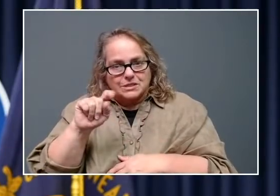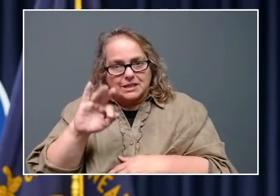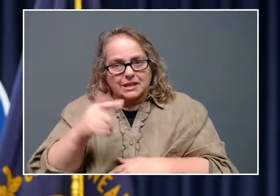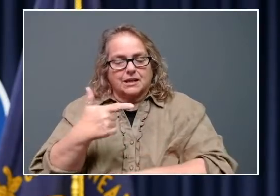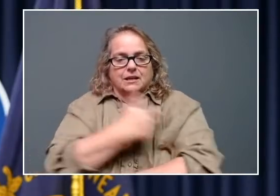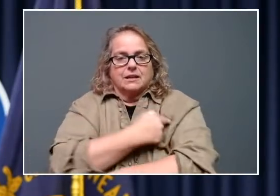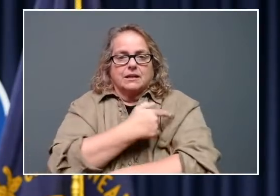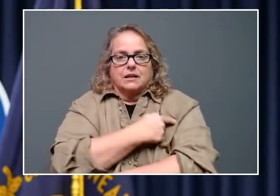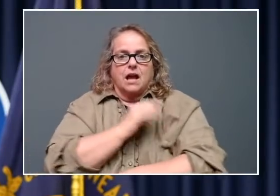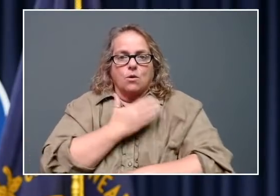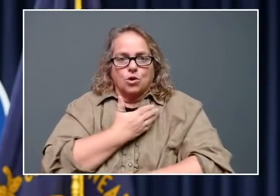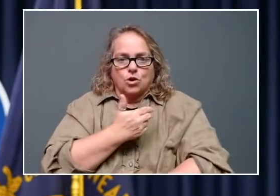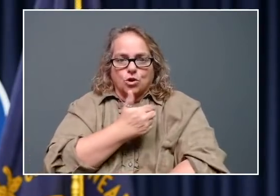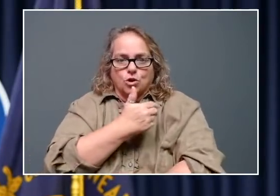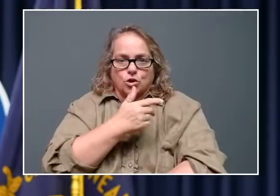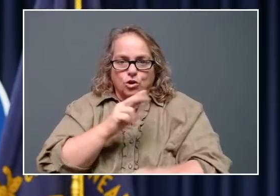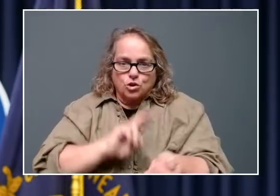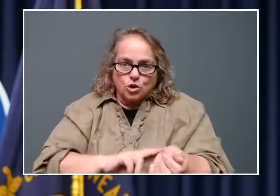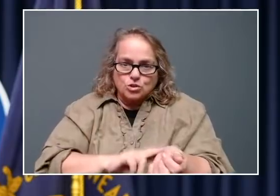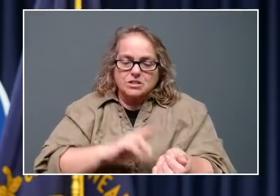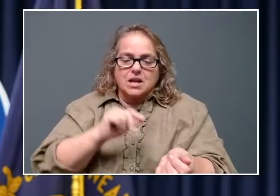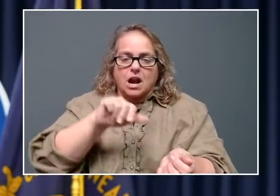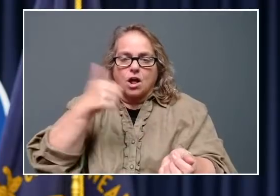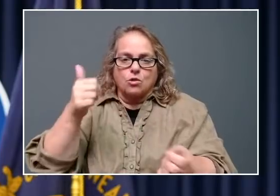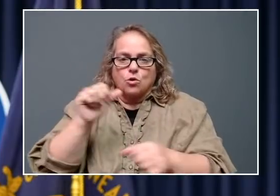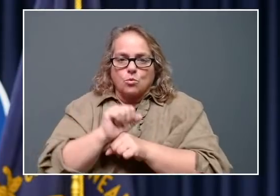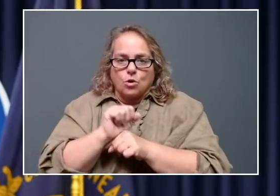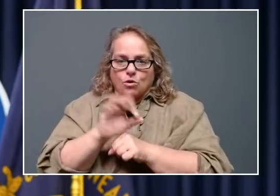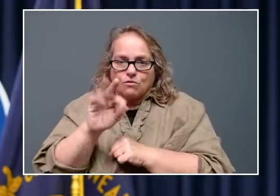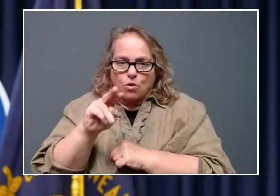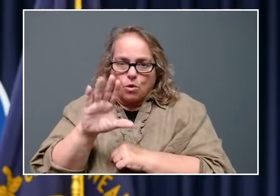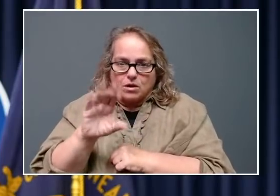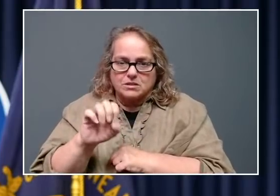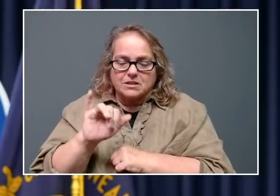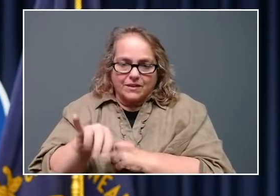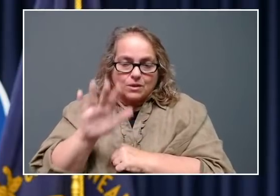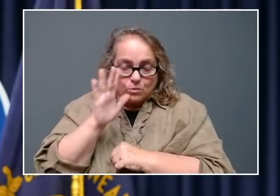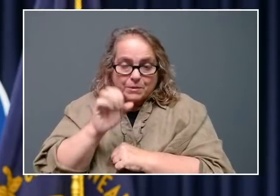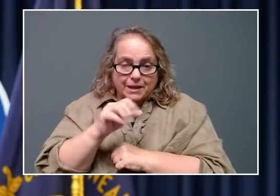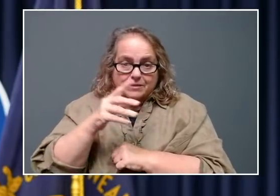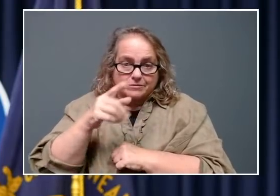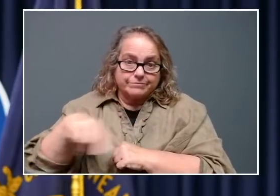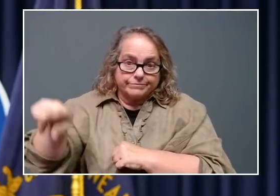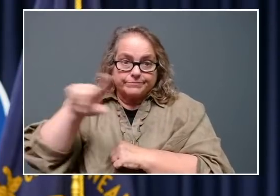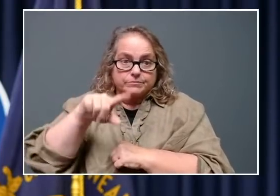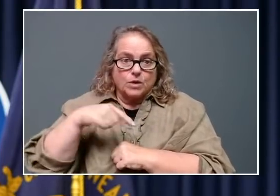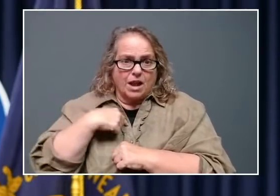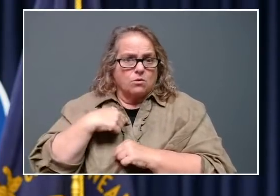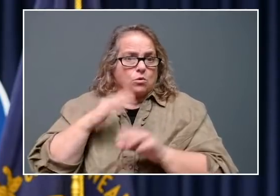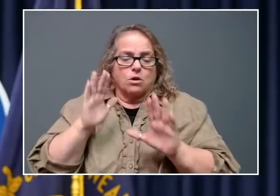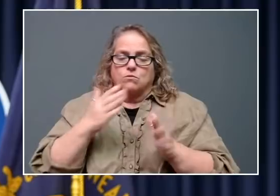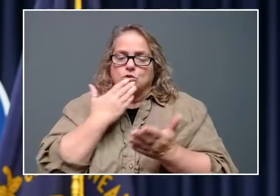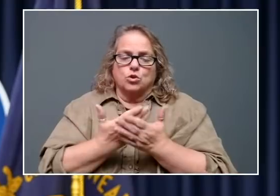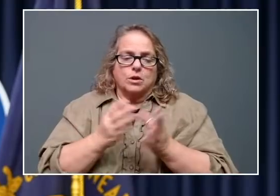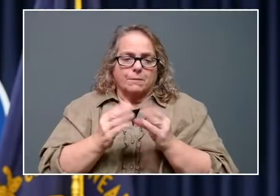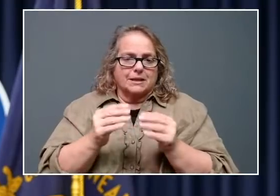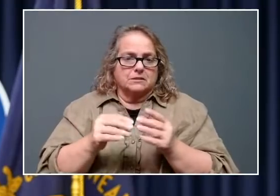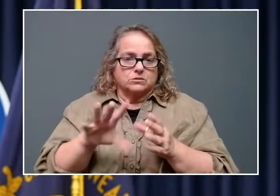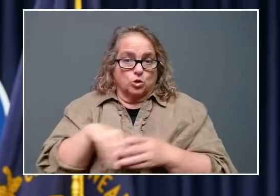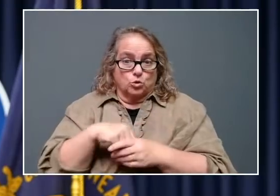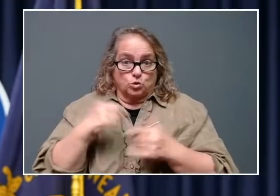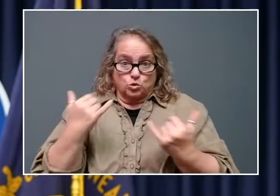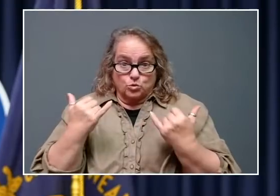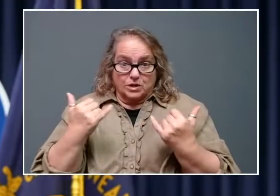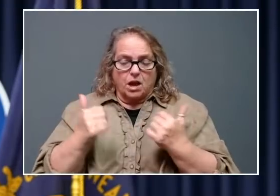nurses and other workforce that can be out there. I've had some very good meetings, including some today on that.